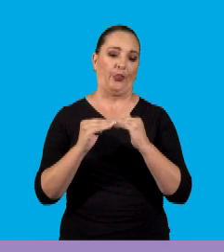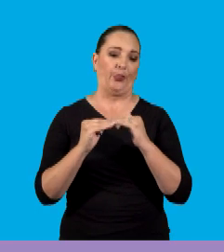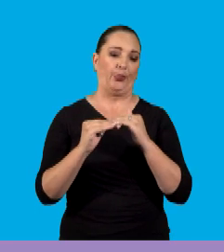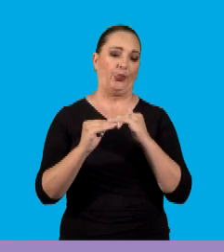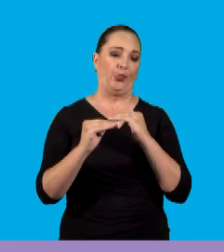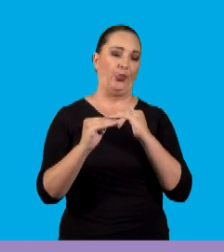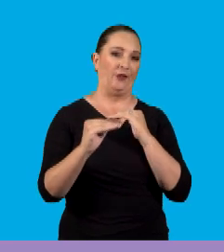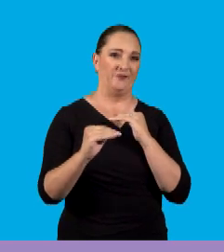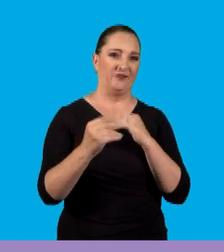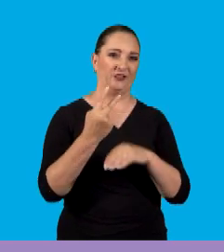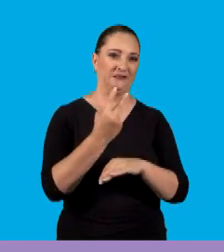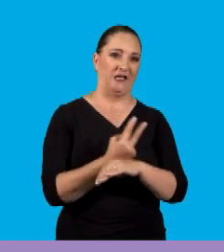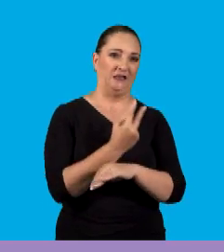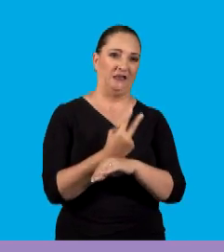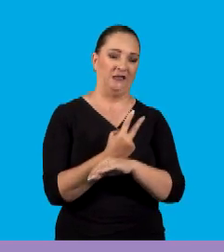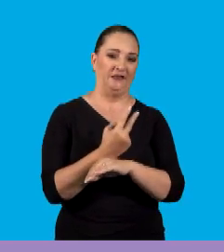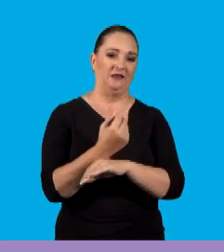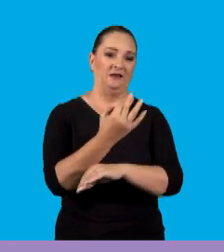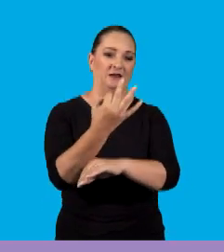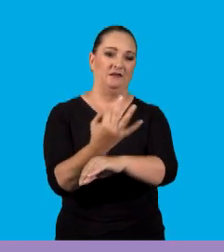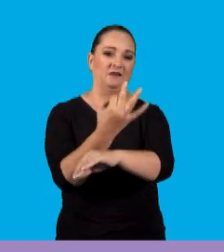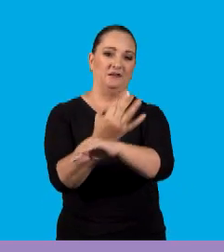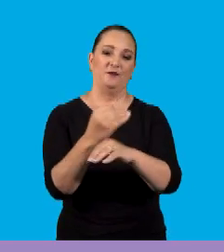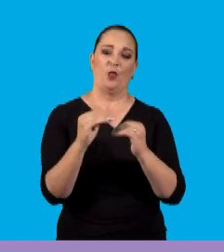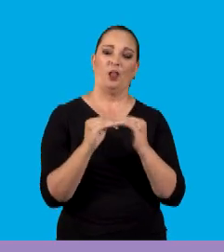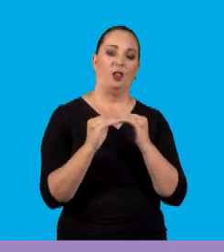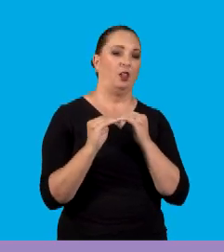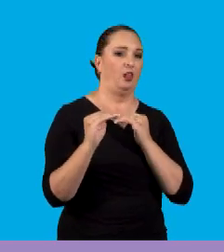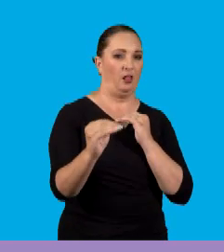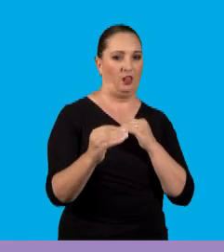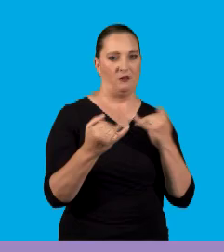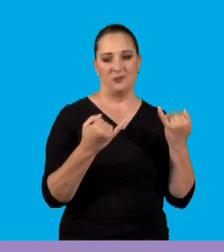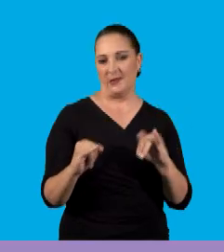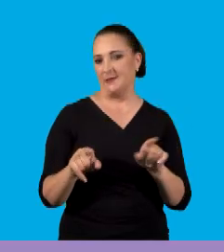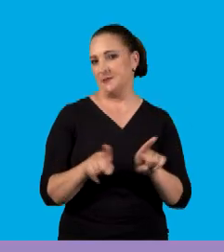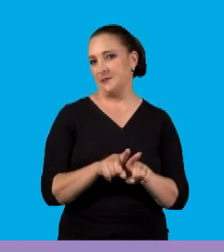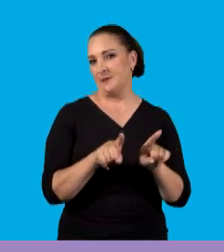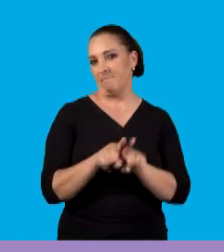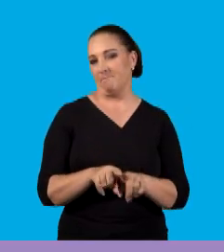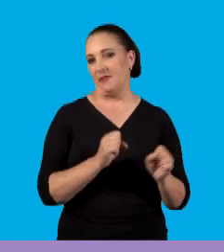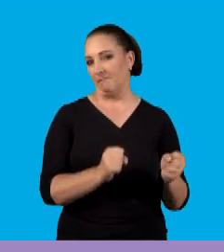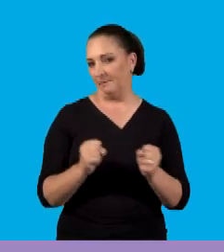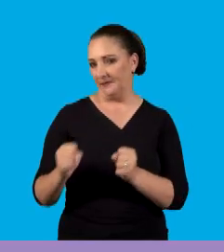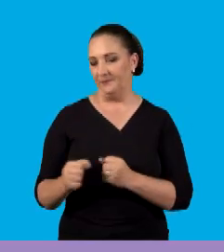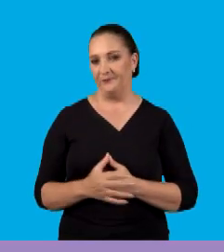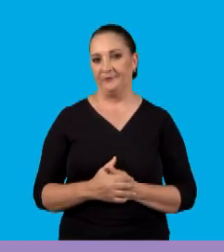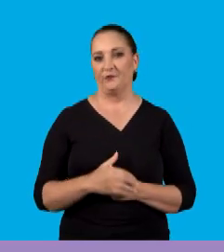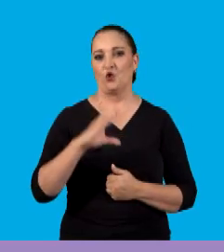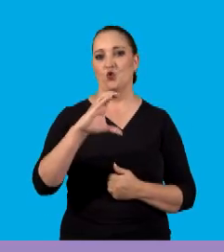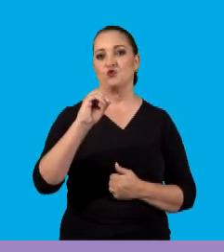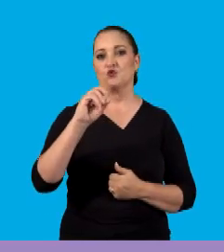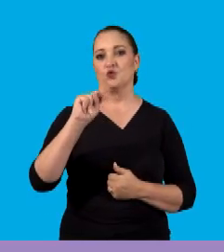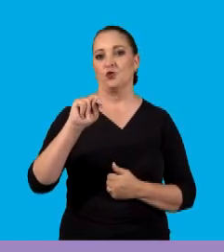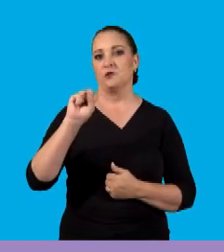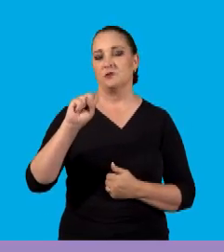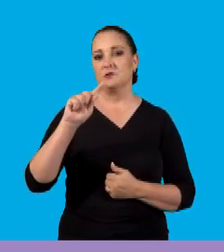second hour, or where we move from the second hour to the third hour. We can see that the motion of our